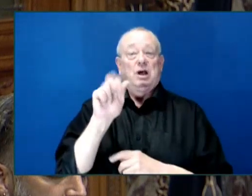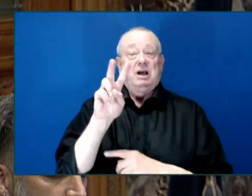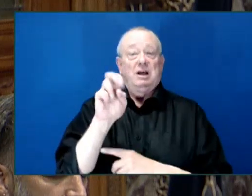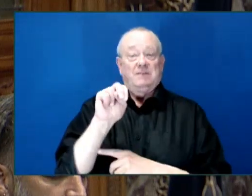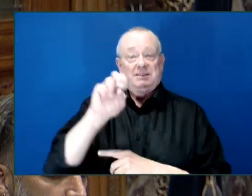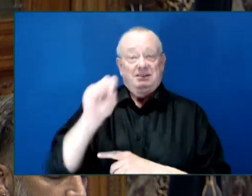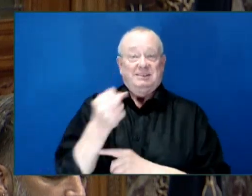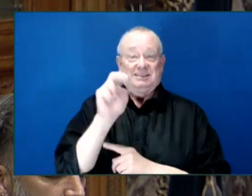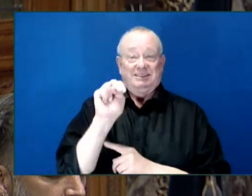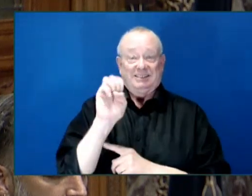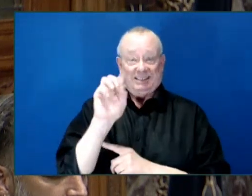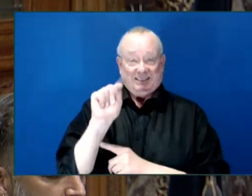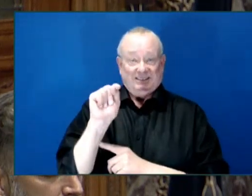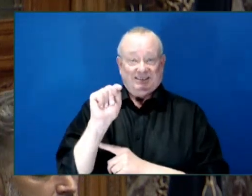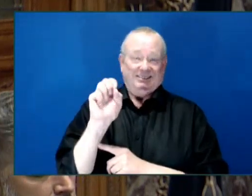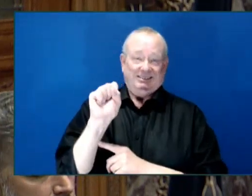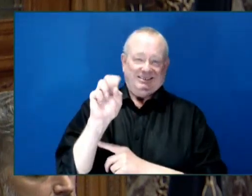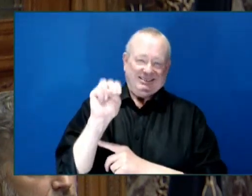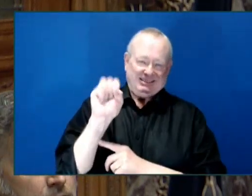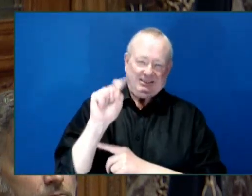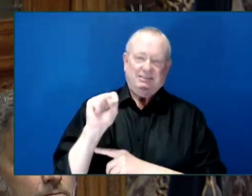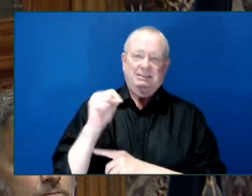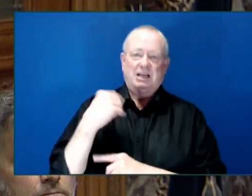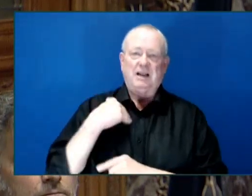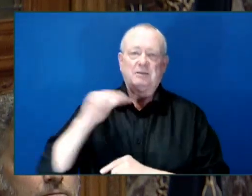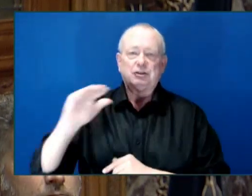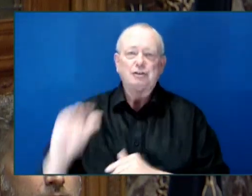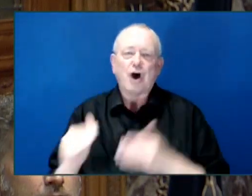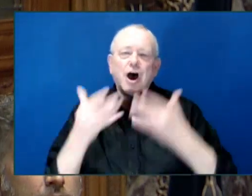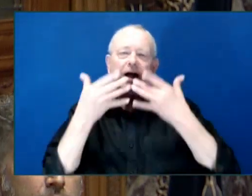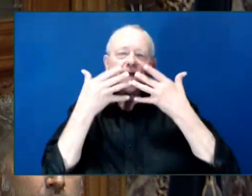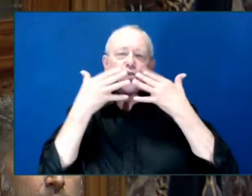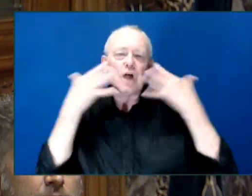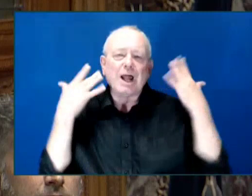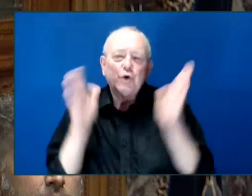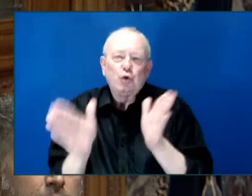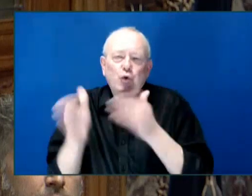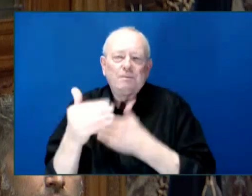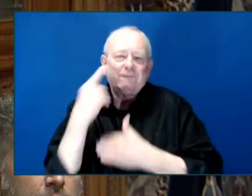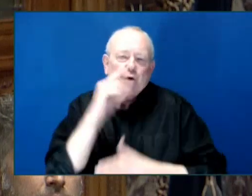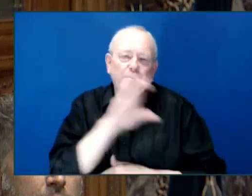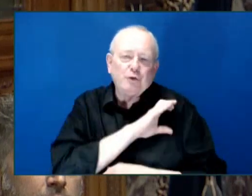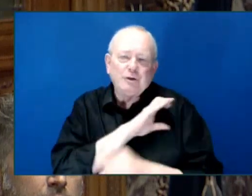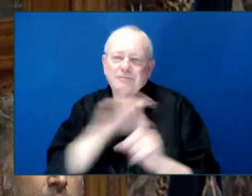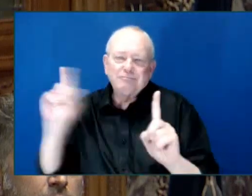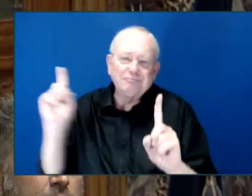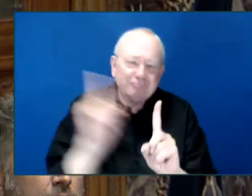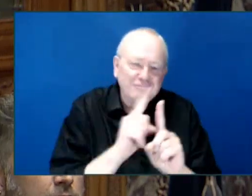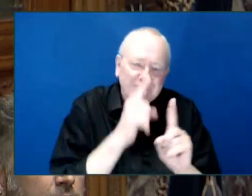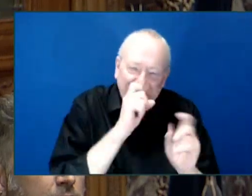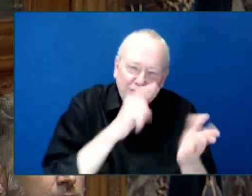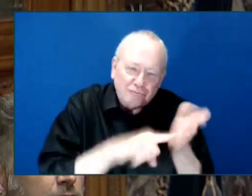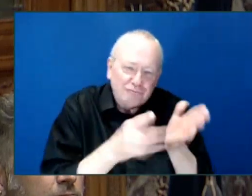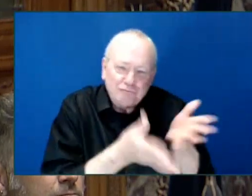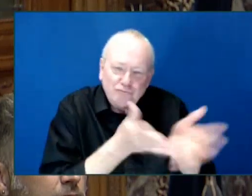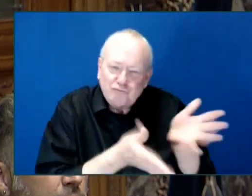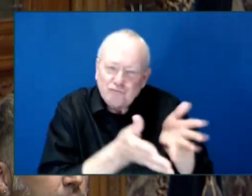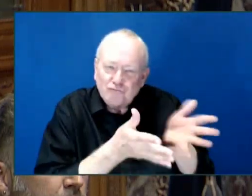interviews, as well as a remote testimony room that is used to keep children and youth out of the courthouse and away from their